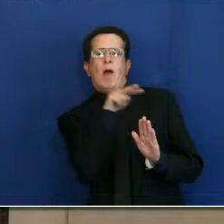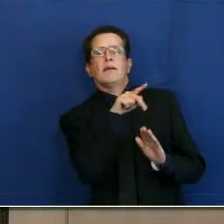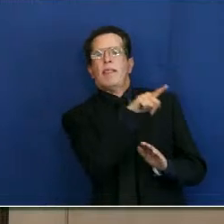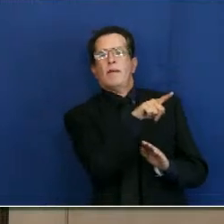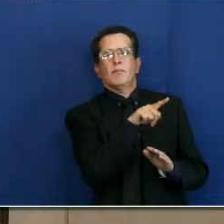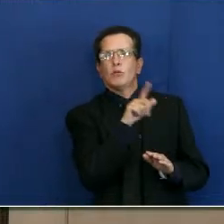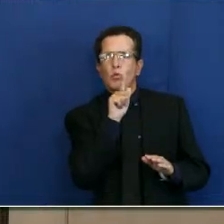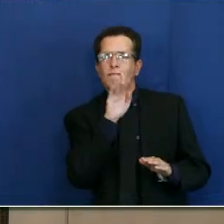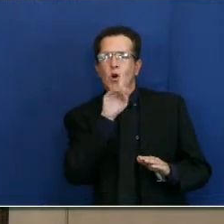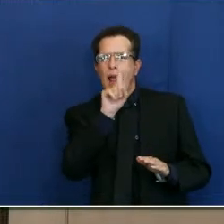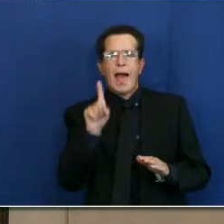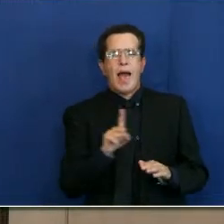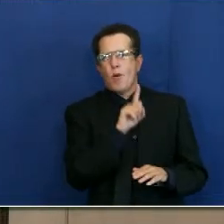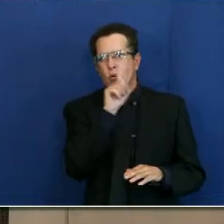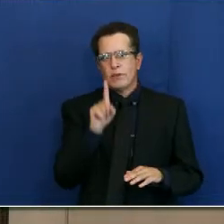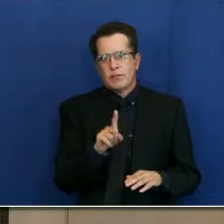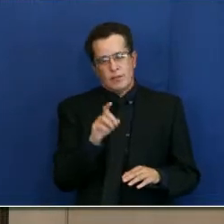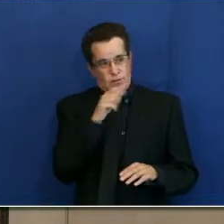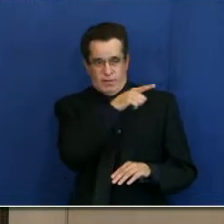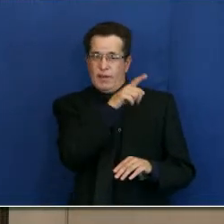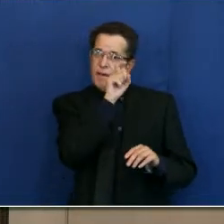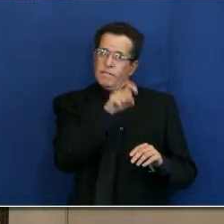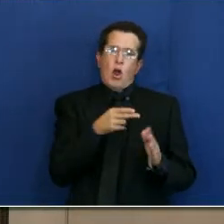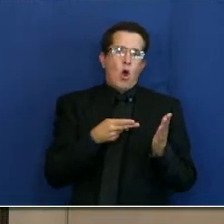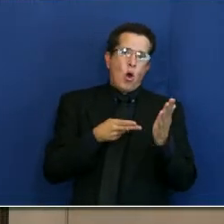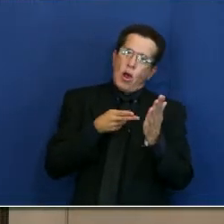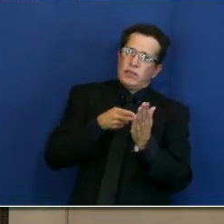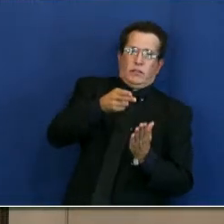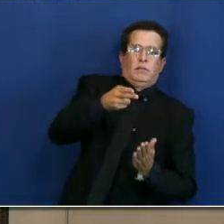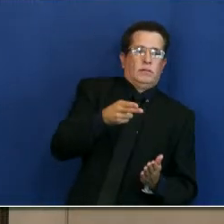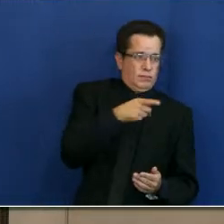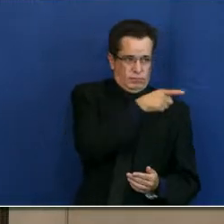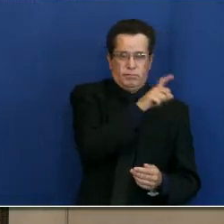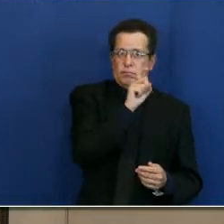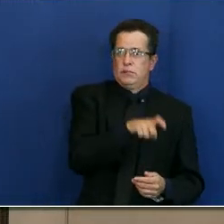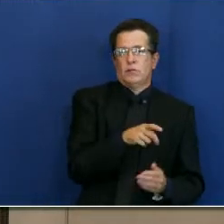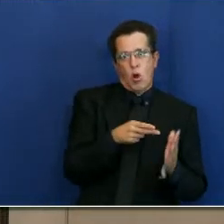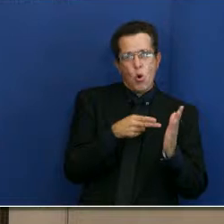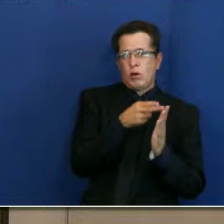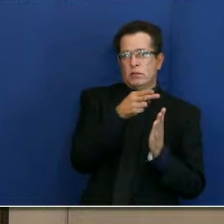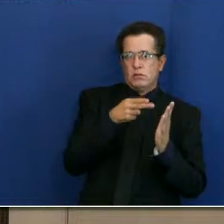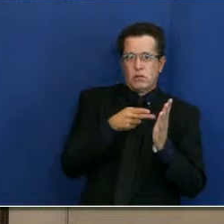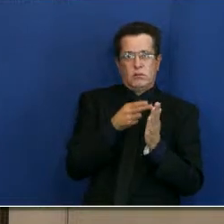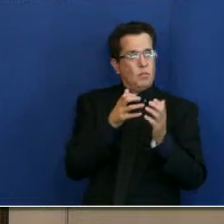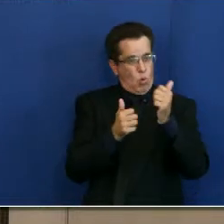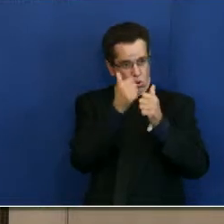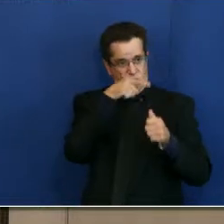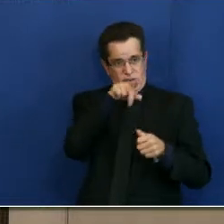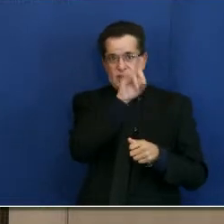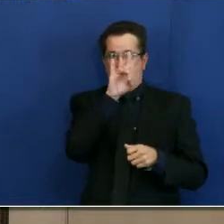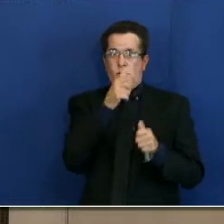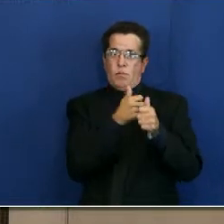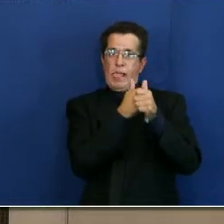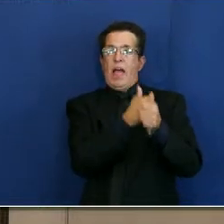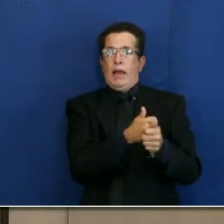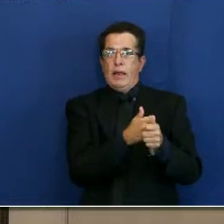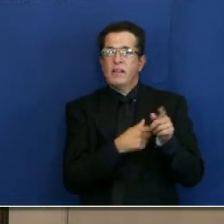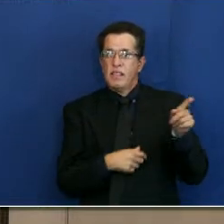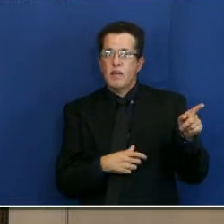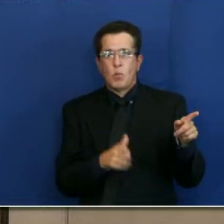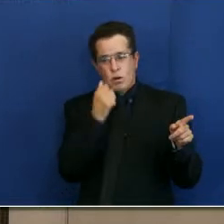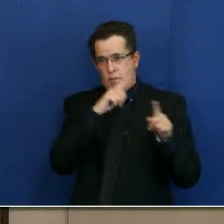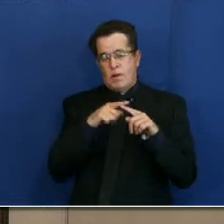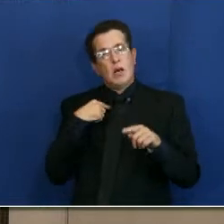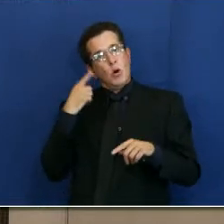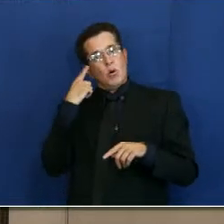So this is an honor system. So and most people are complying. But if we hear that people are